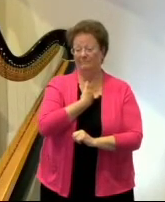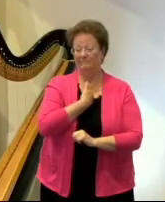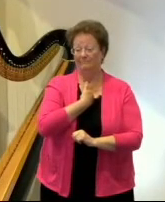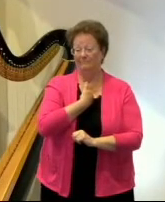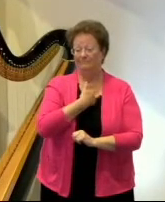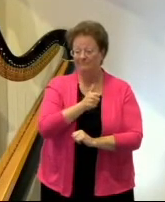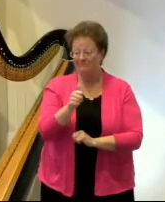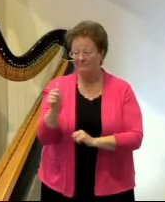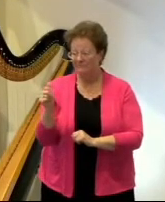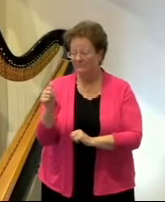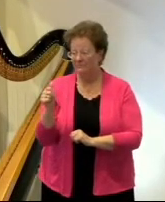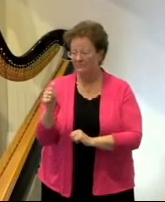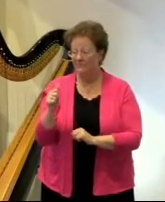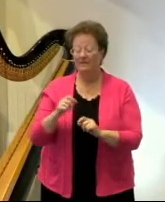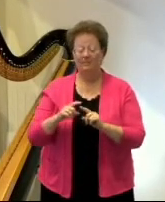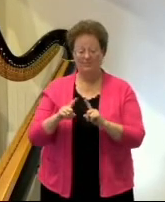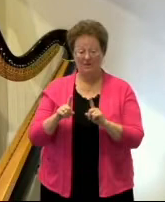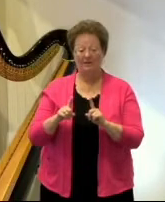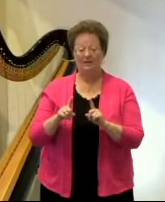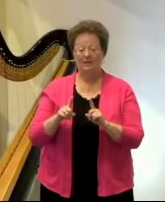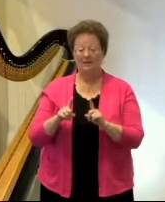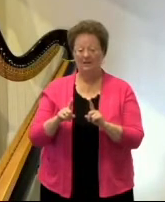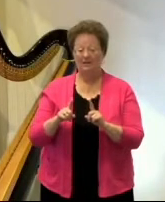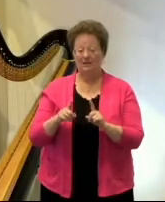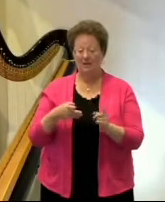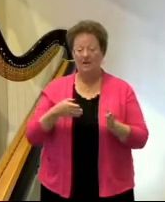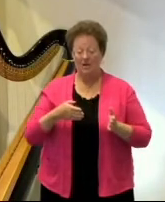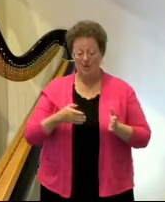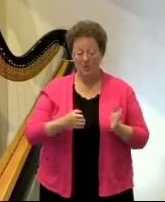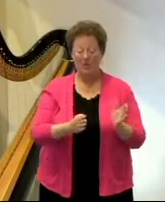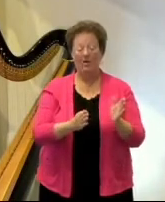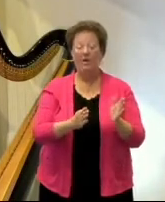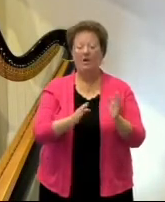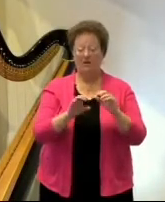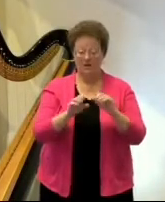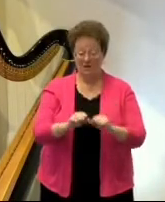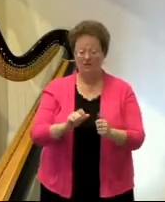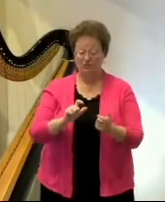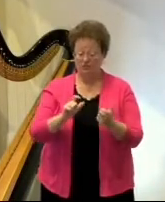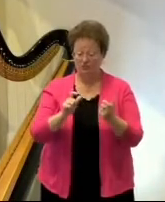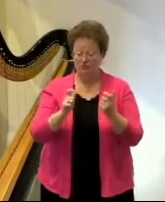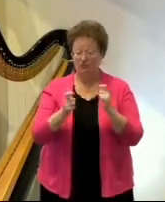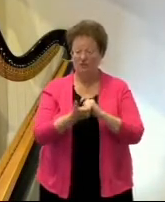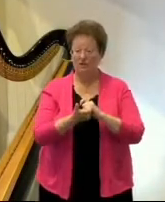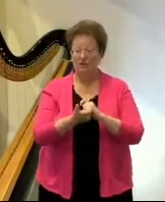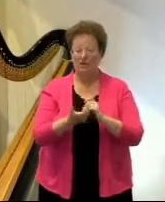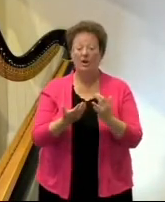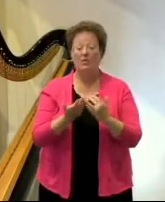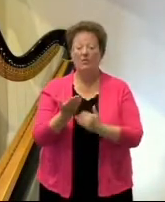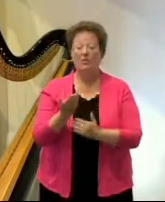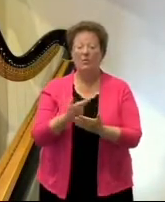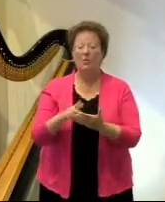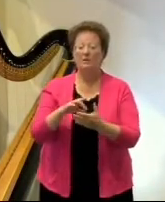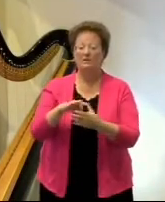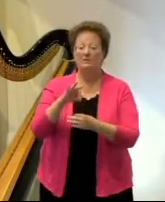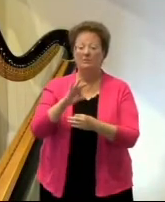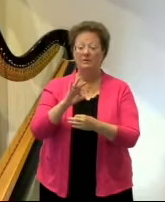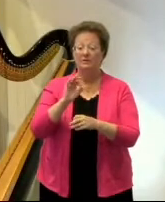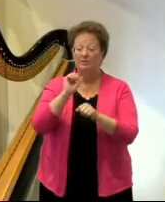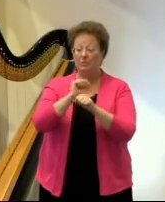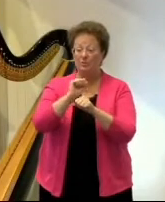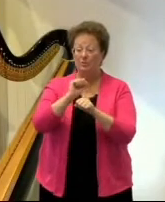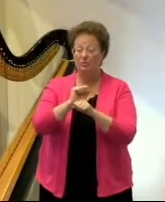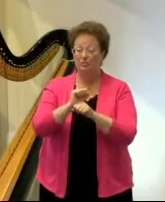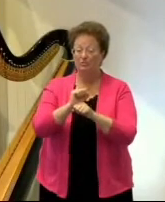But there is a way to be converted. And that way is the Holy Spirit working through the